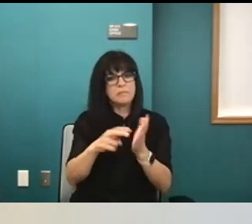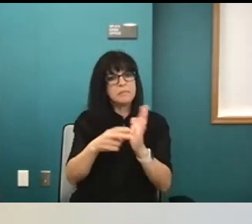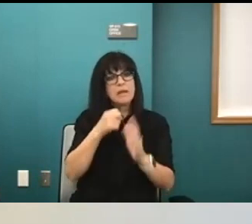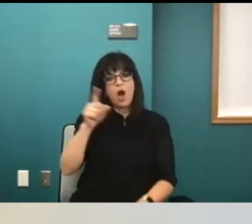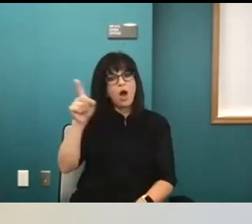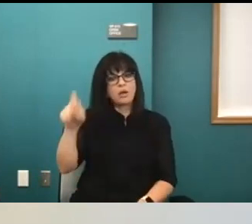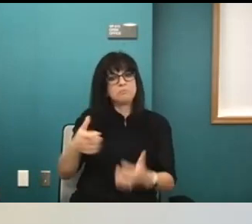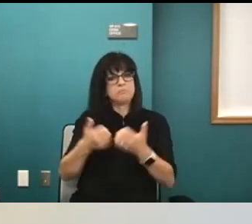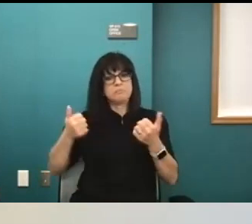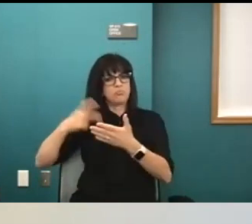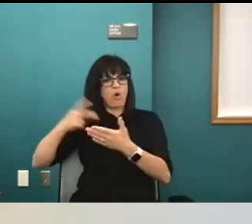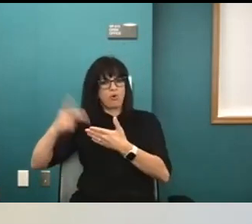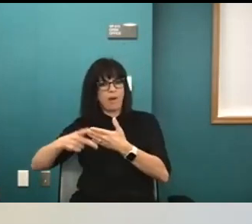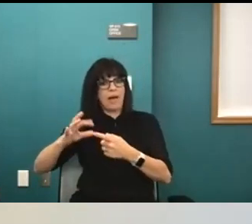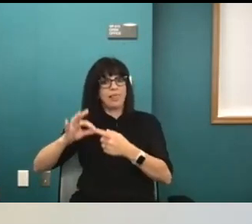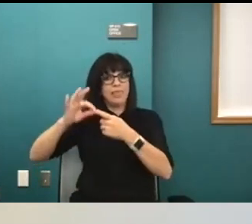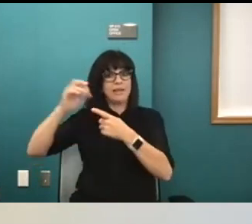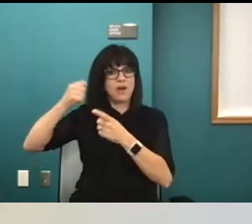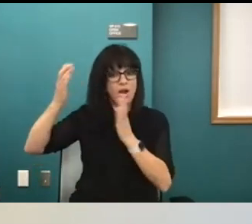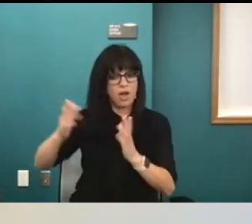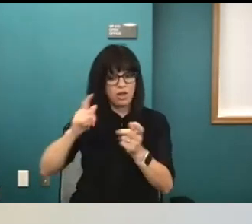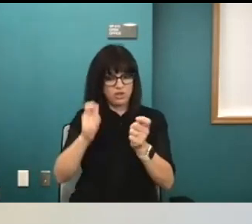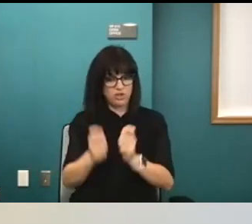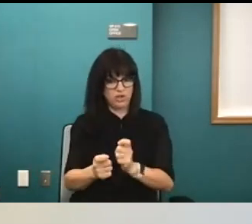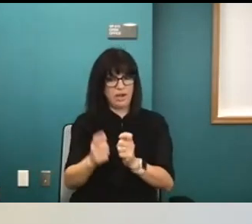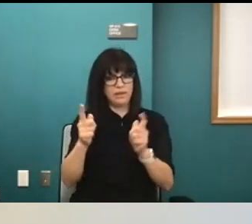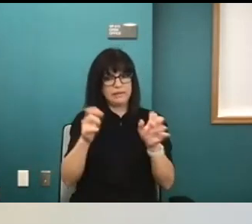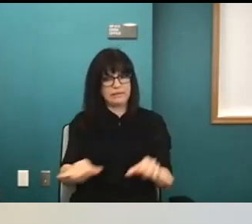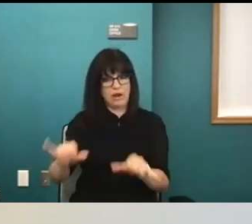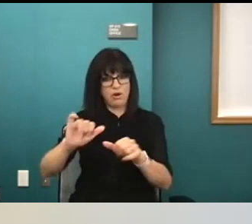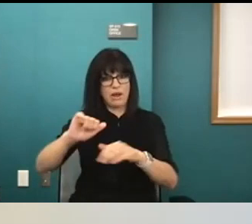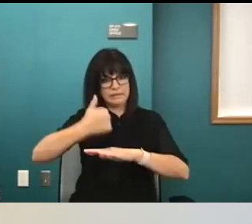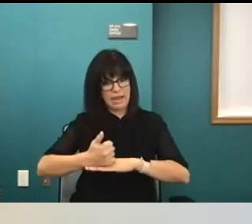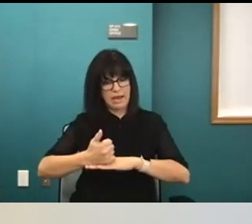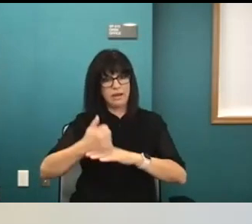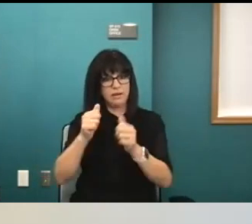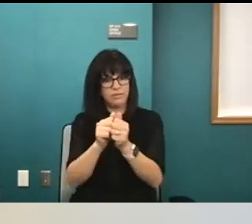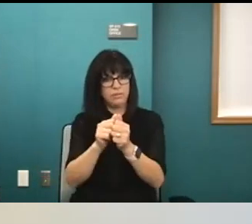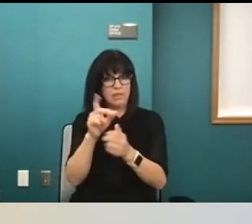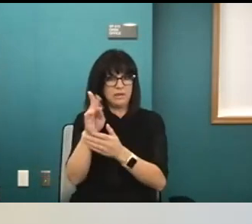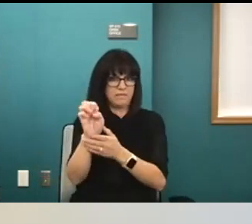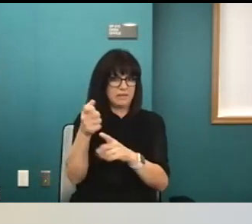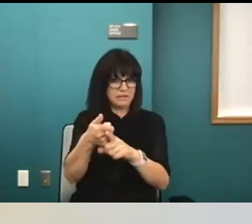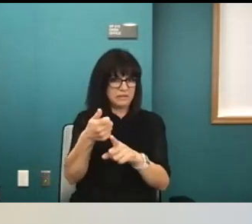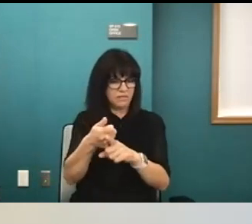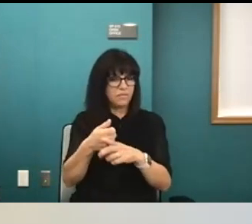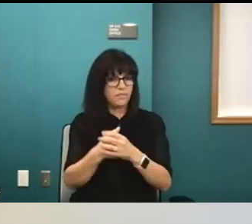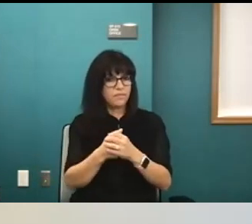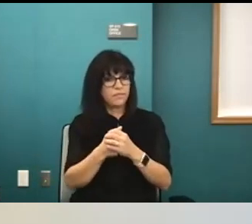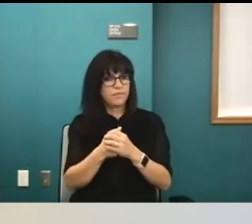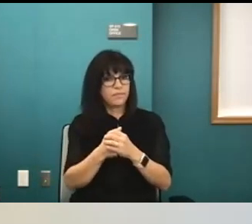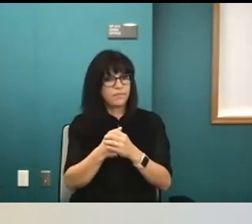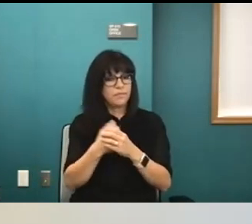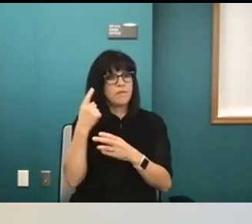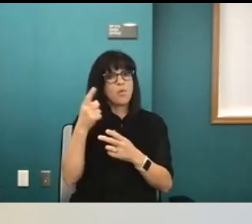separately programmed unless the audiologist changed those standardized programs that come with the device itself, if that makes sense. For Bone Bridge,